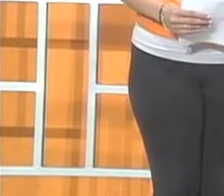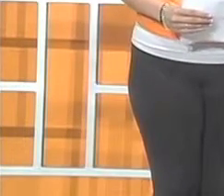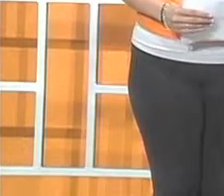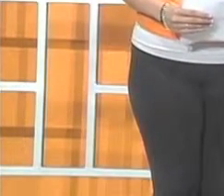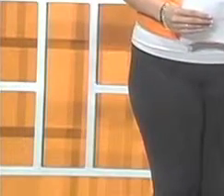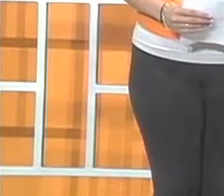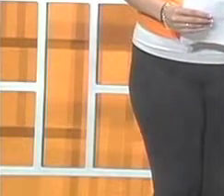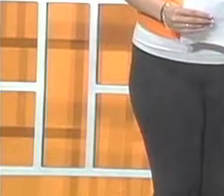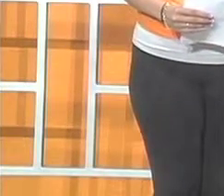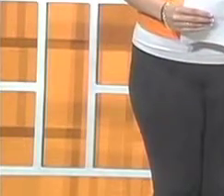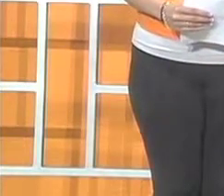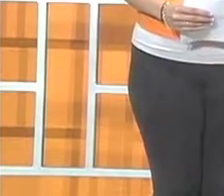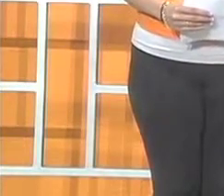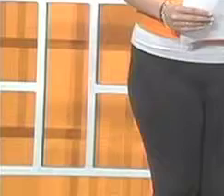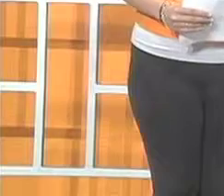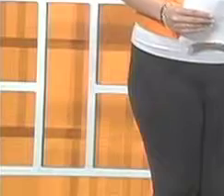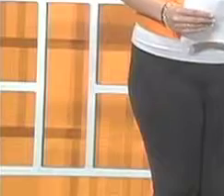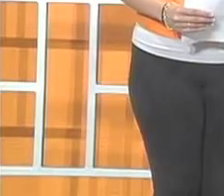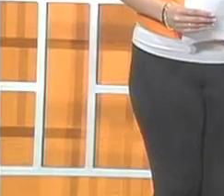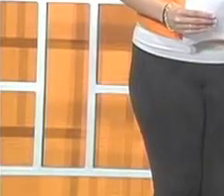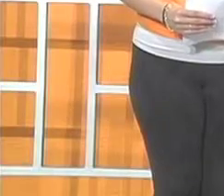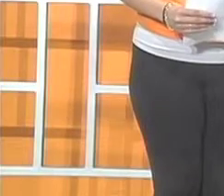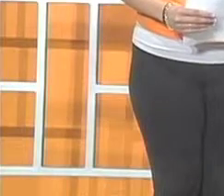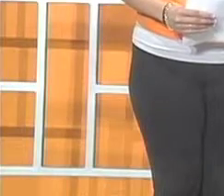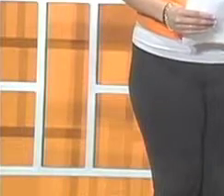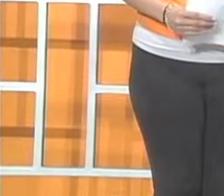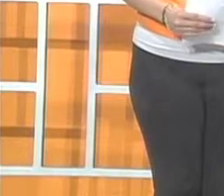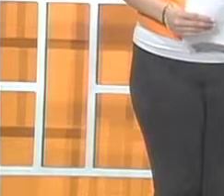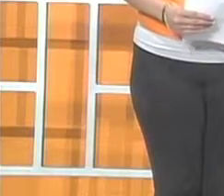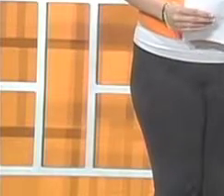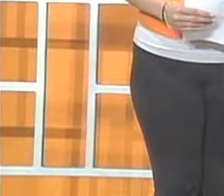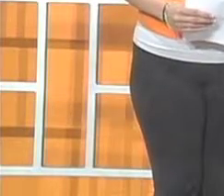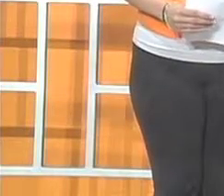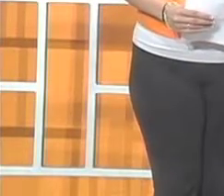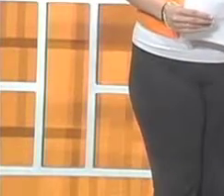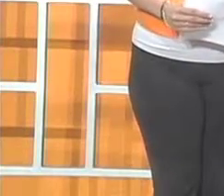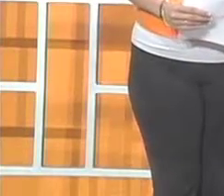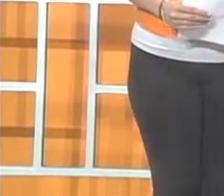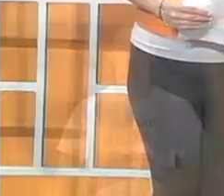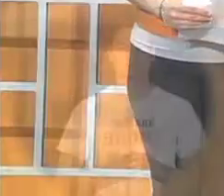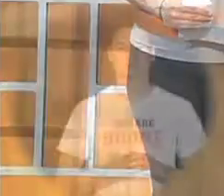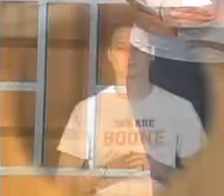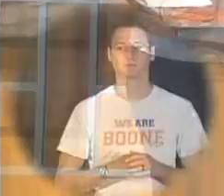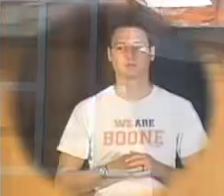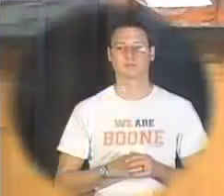room 208 after school today. That's all for me today, Braves. Now back Nicole and Sarah at the